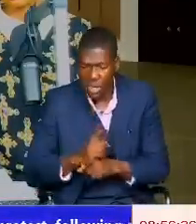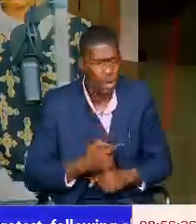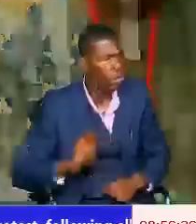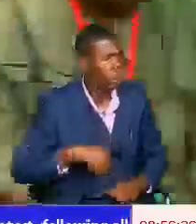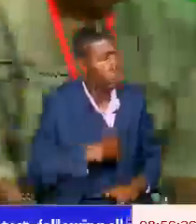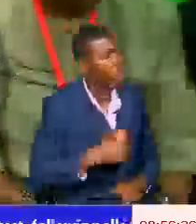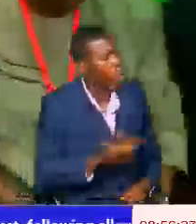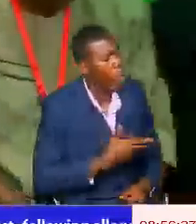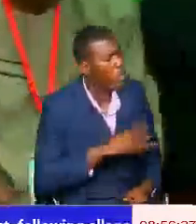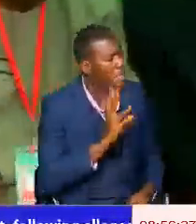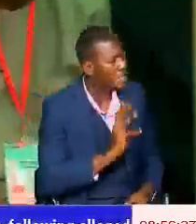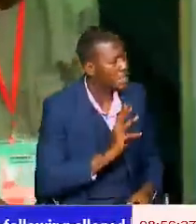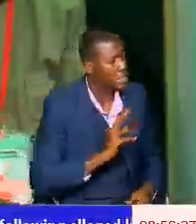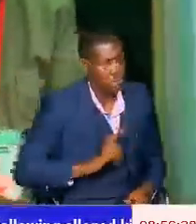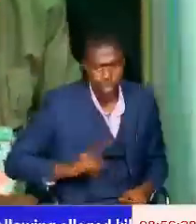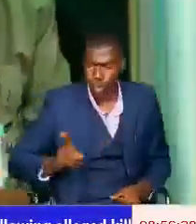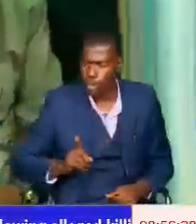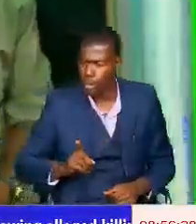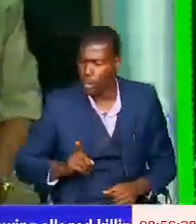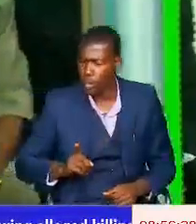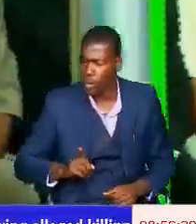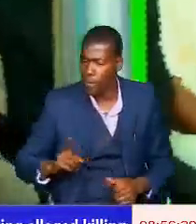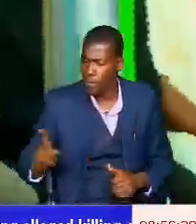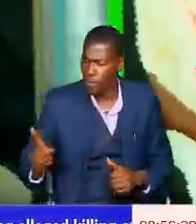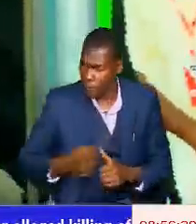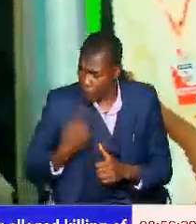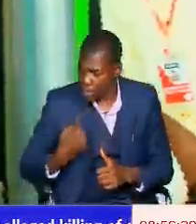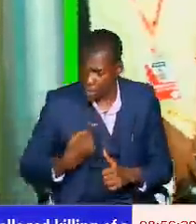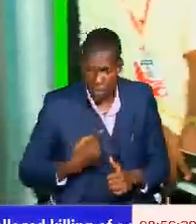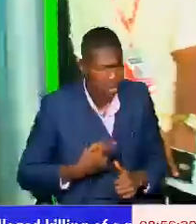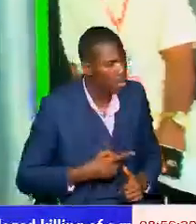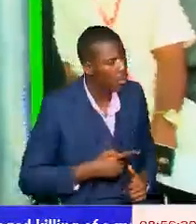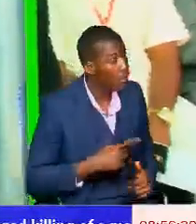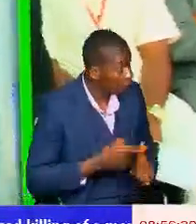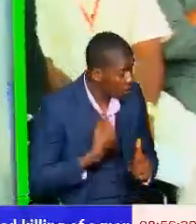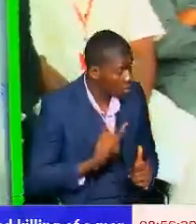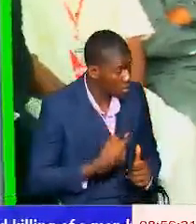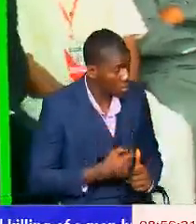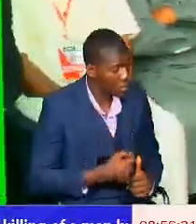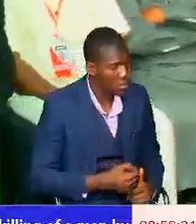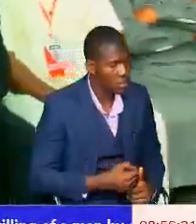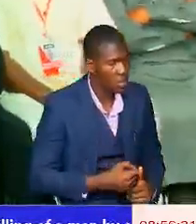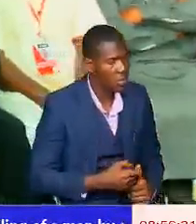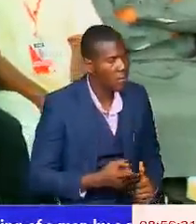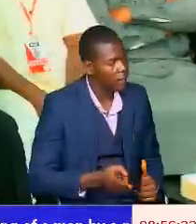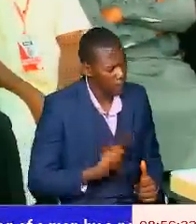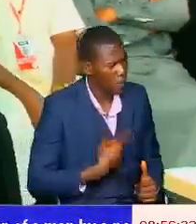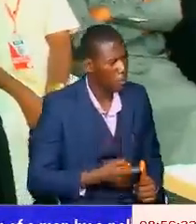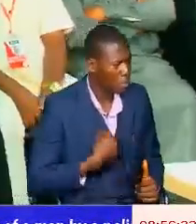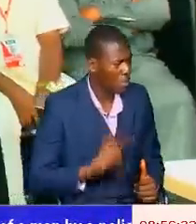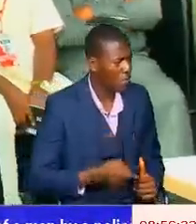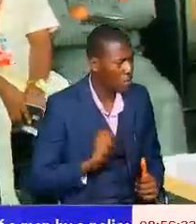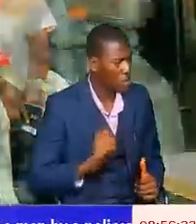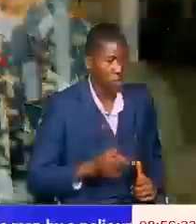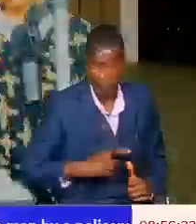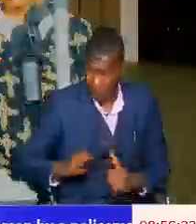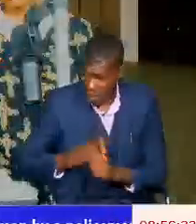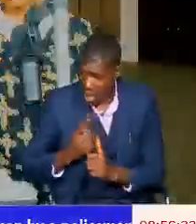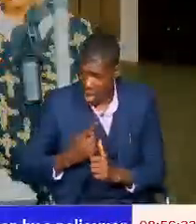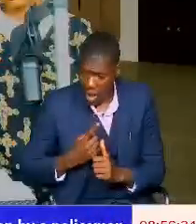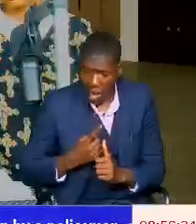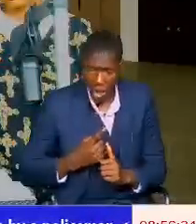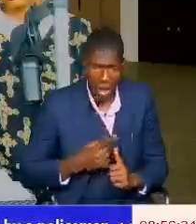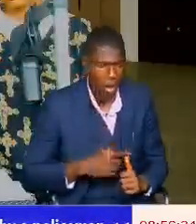number. Now you be number waiting. I'm the first. You are the first? Yes, sir. And he started to sleep with you at the age of? Age of